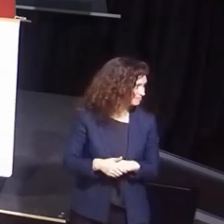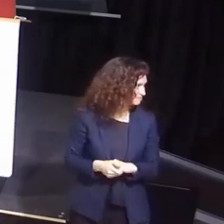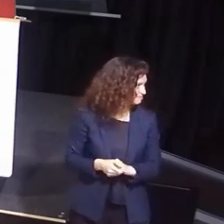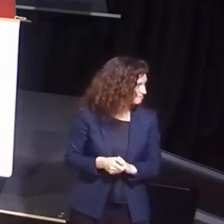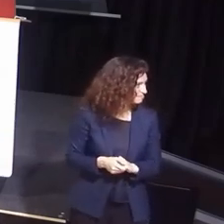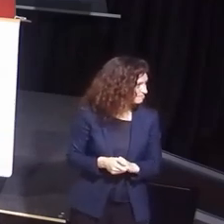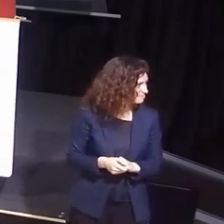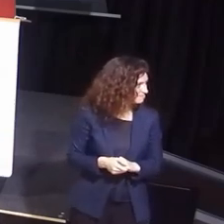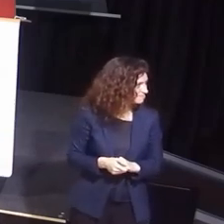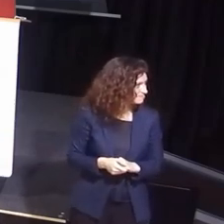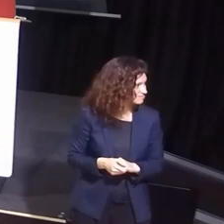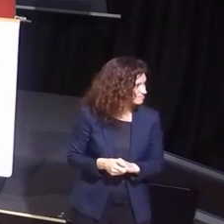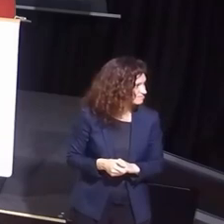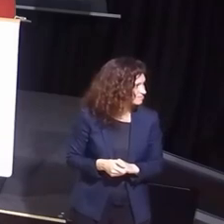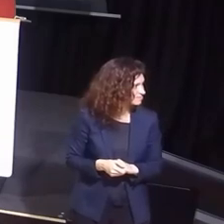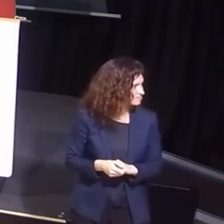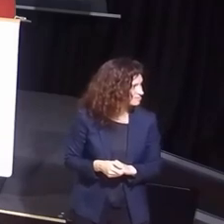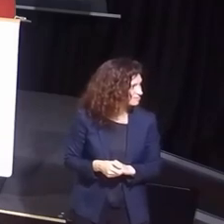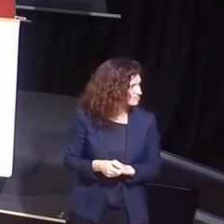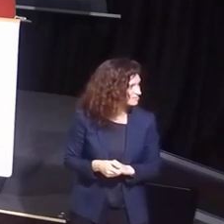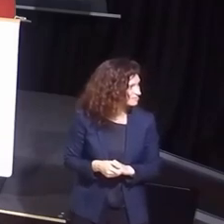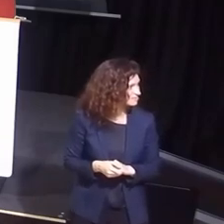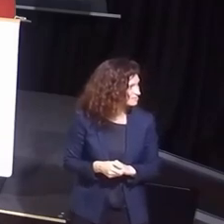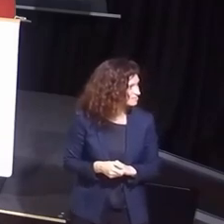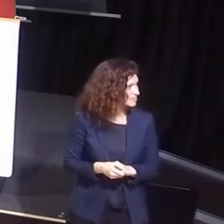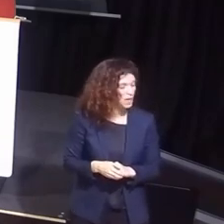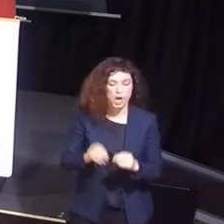We appreciate that's your a very specific company.